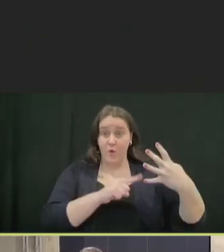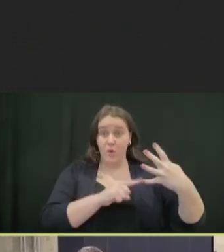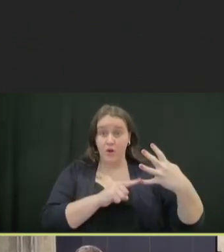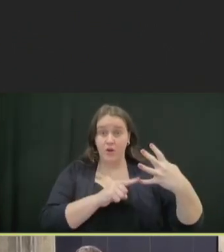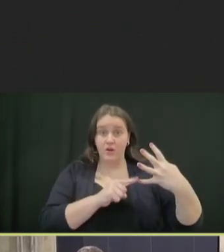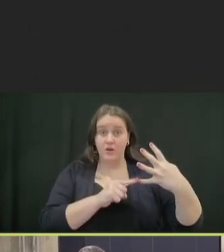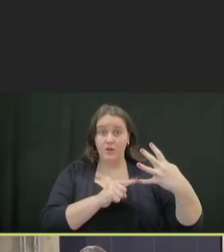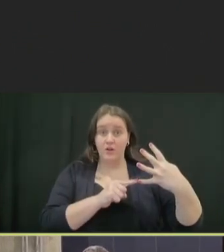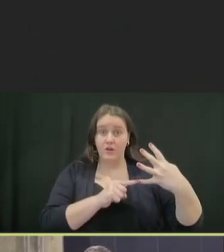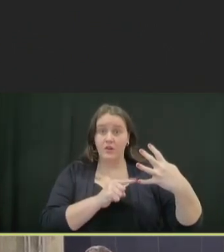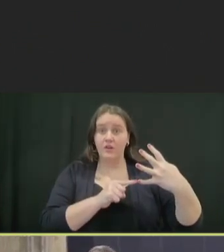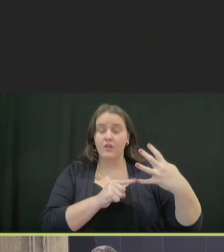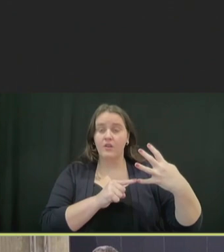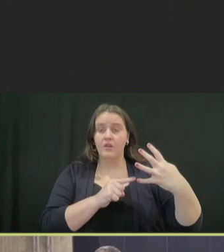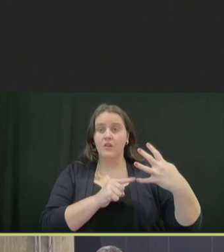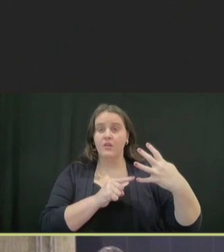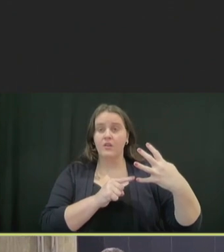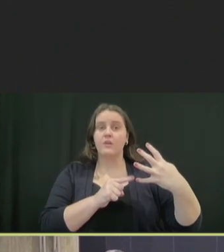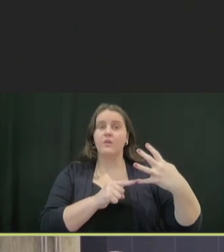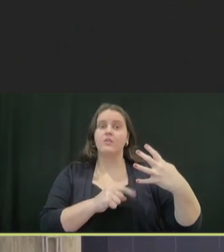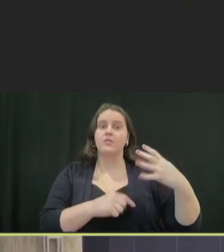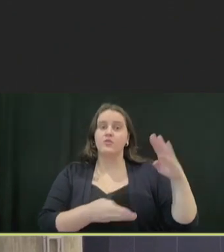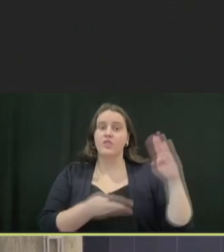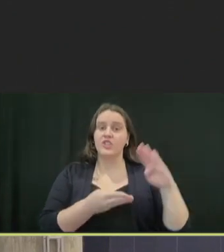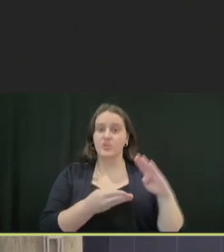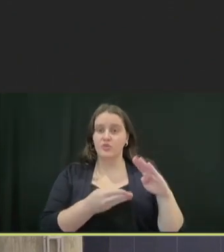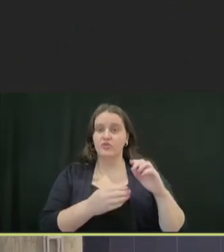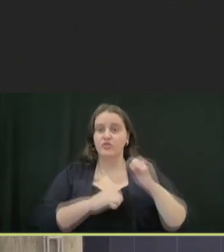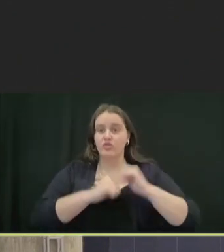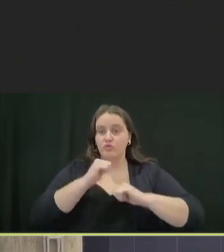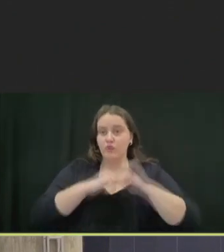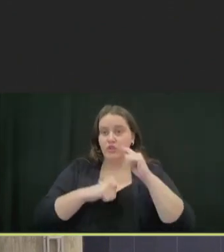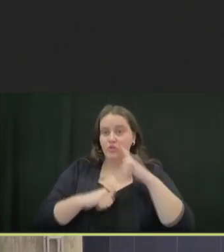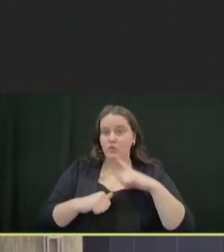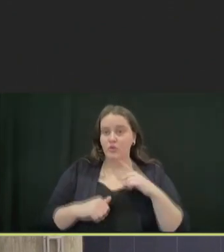an objective to reduce structural factors